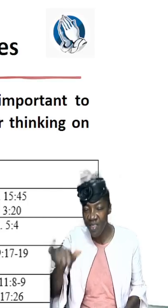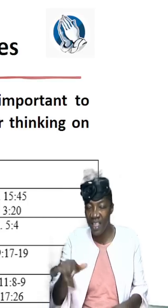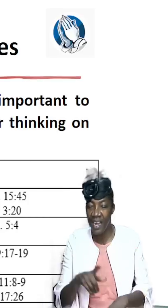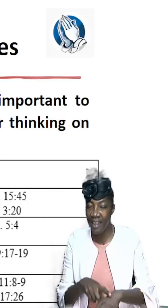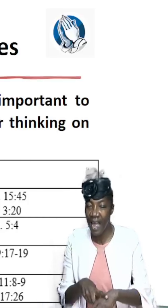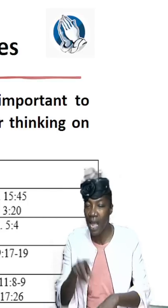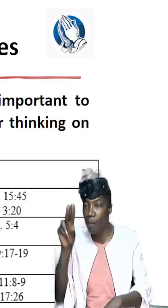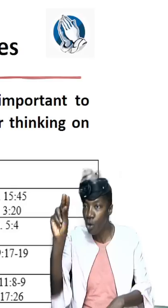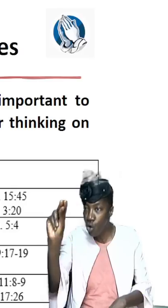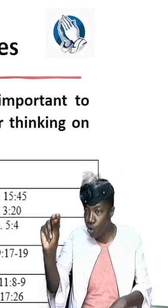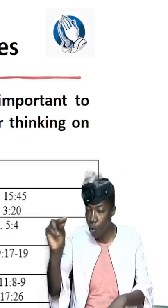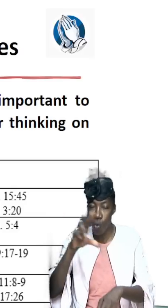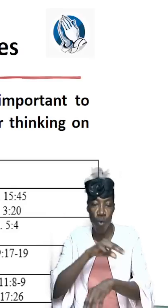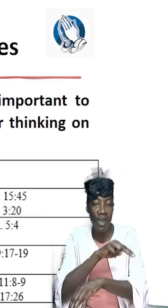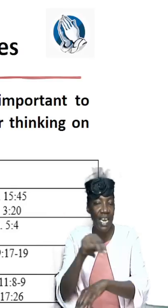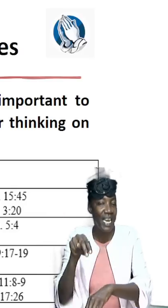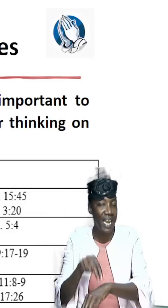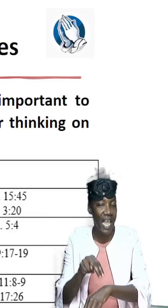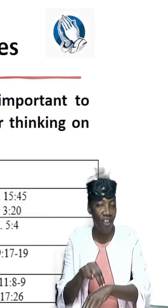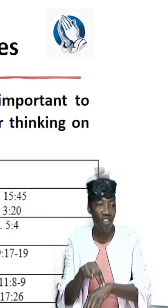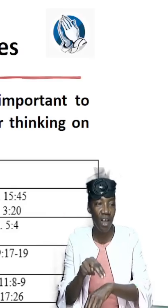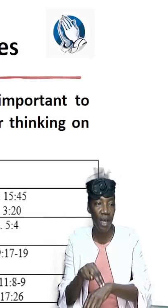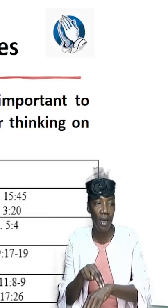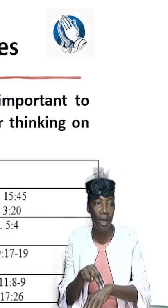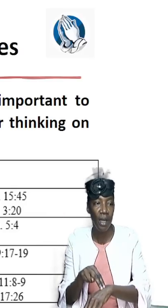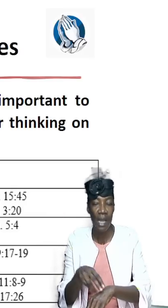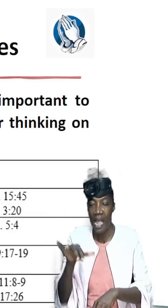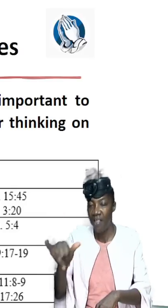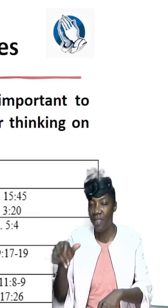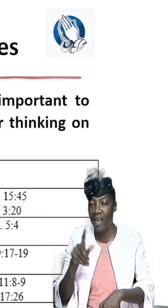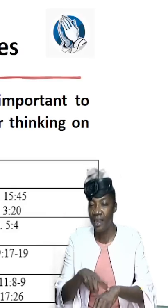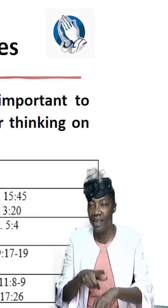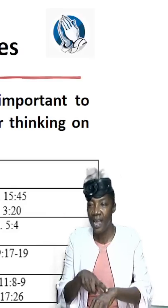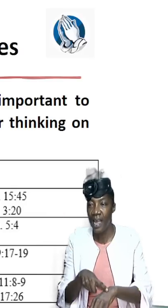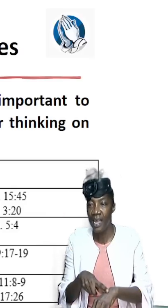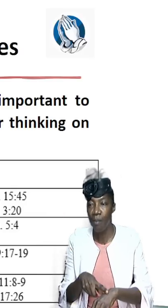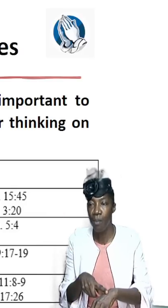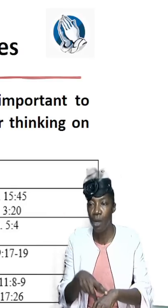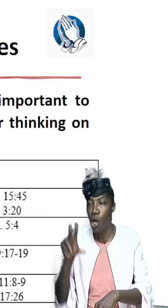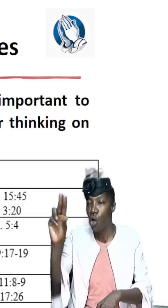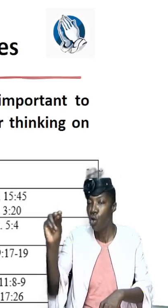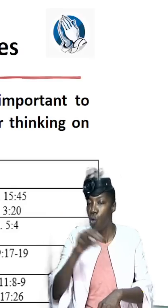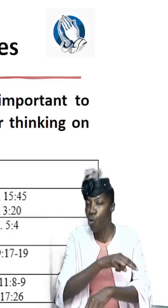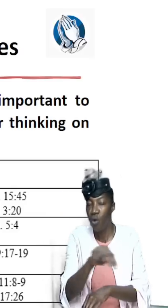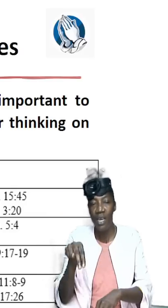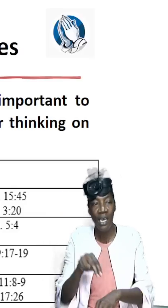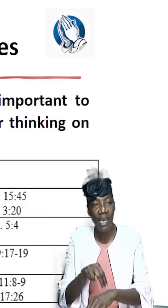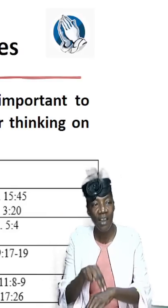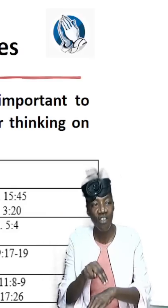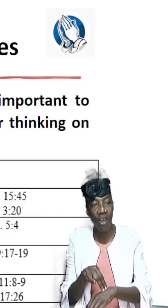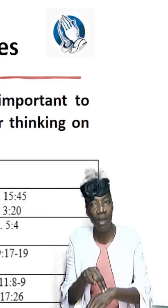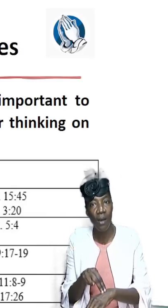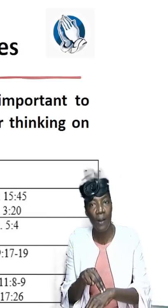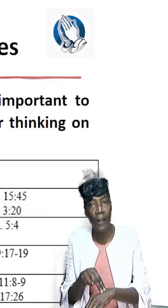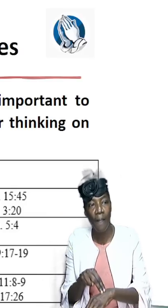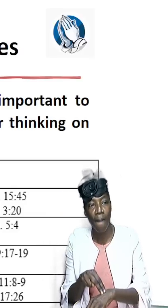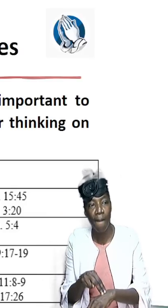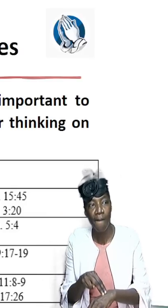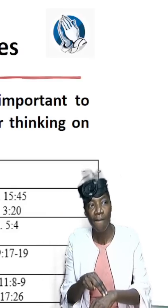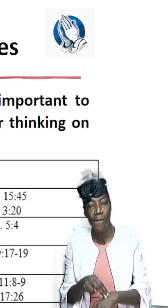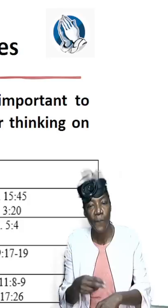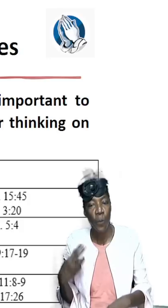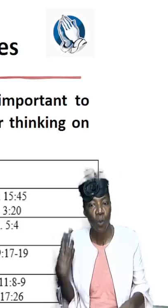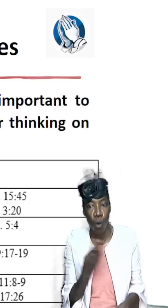were no nations. At that time there was absolutely no nation. And we